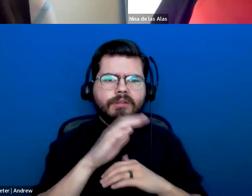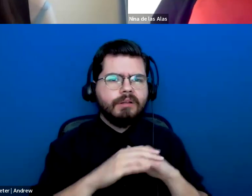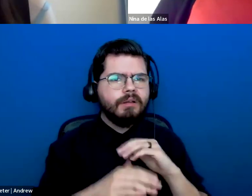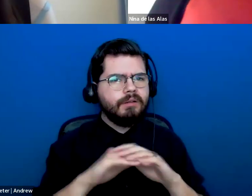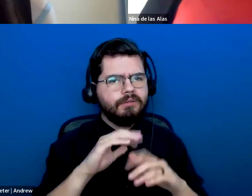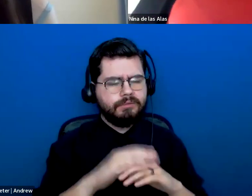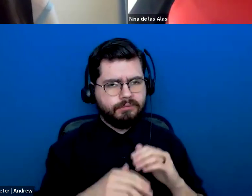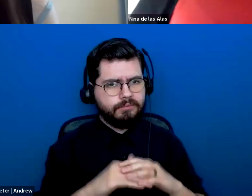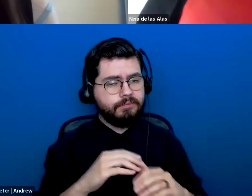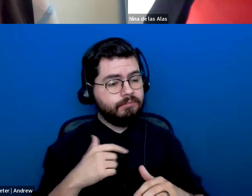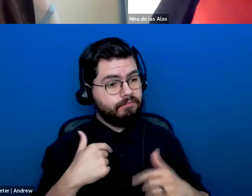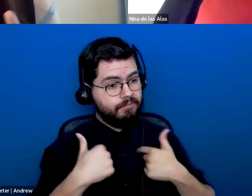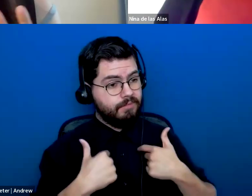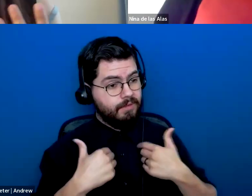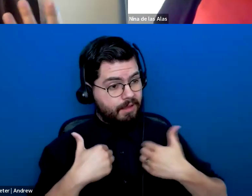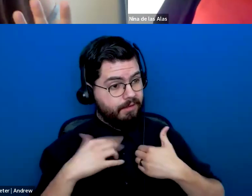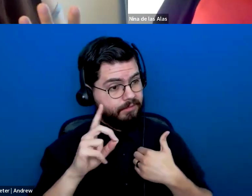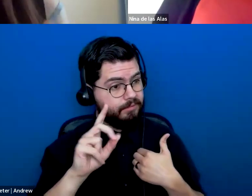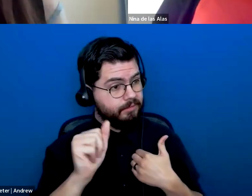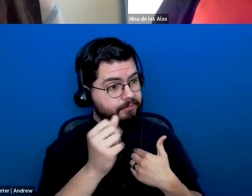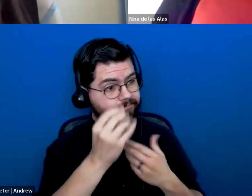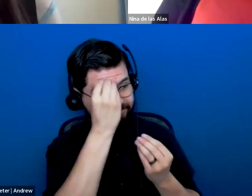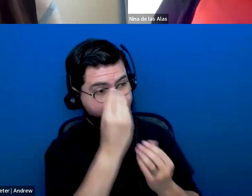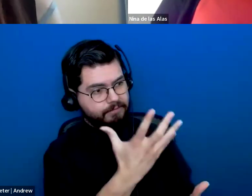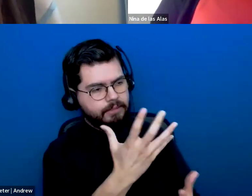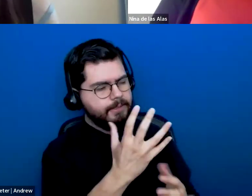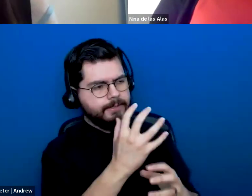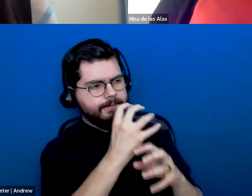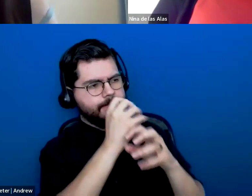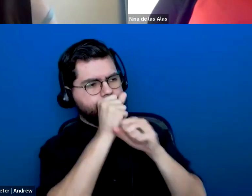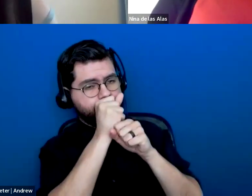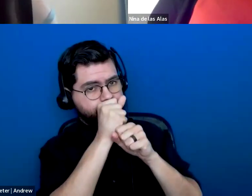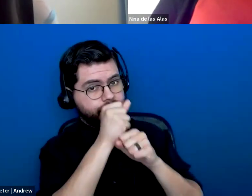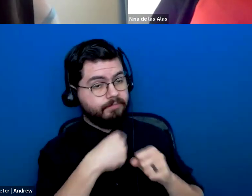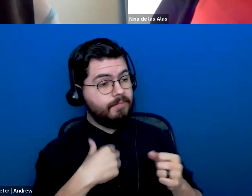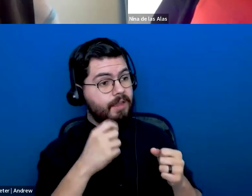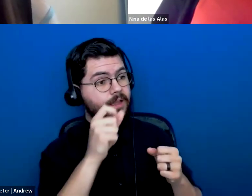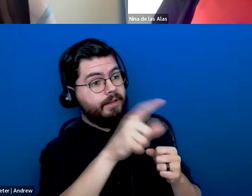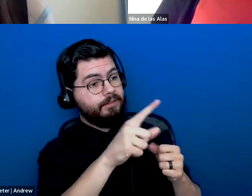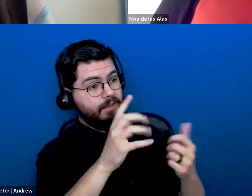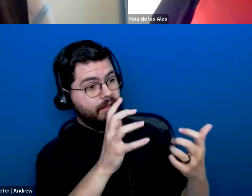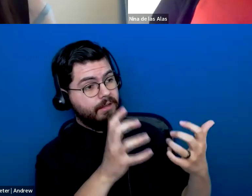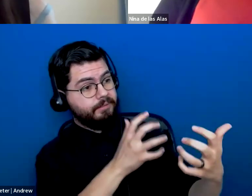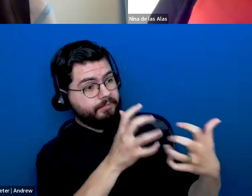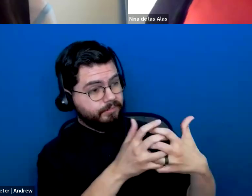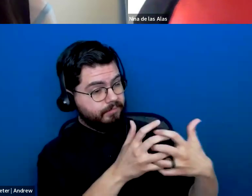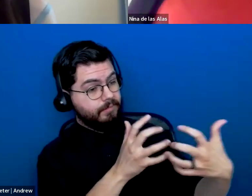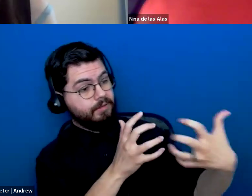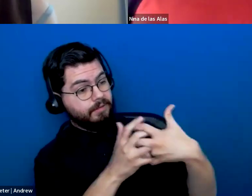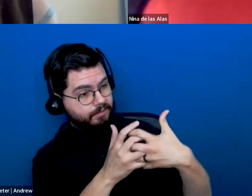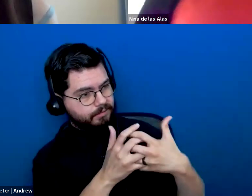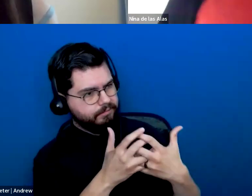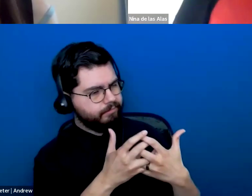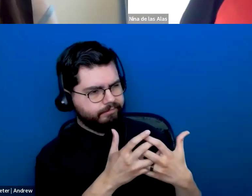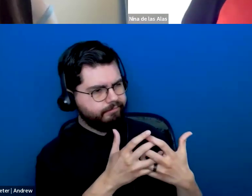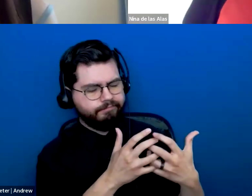others about their disability. They might just avoid asking for accommodations, and that can stop them from doing their